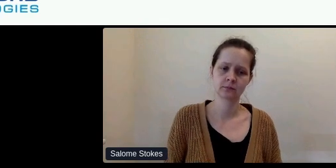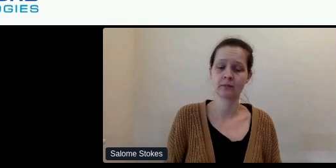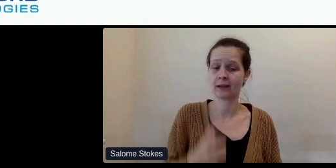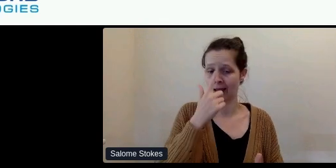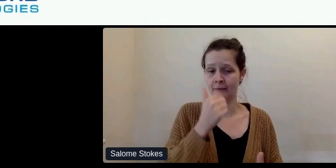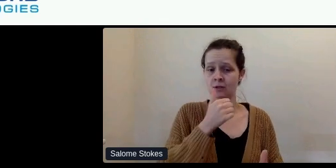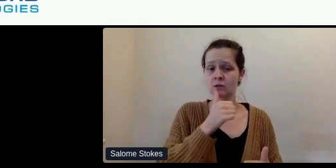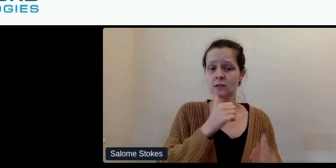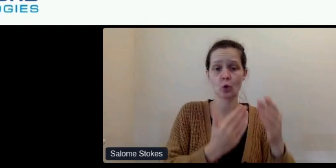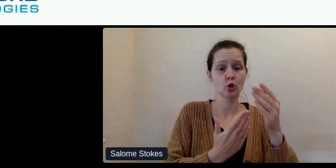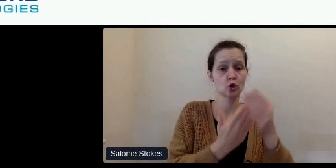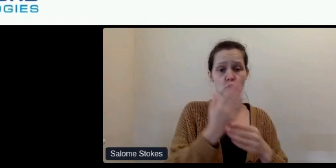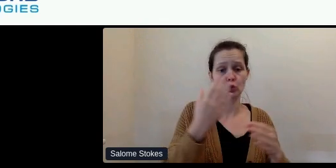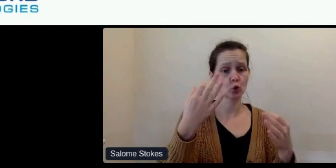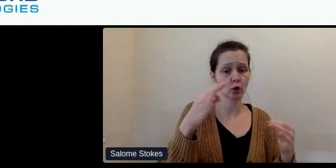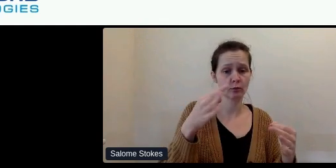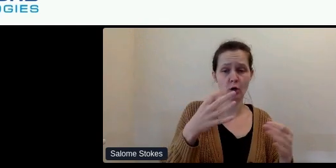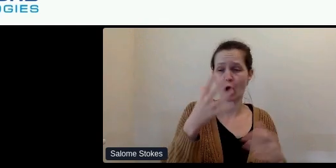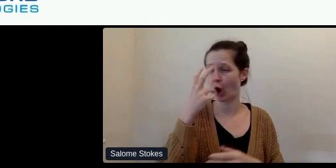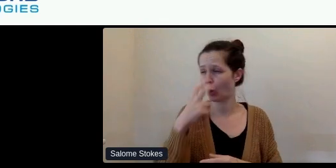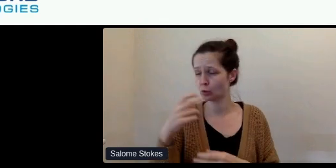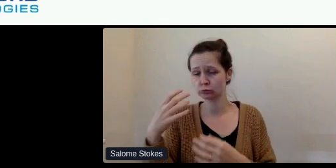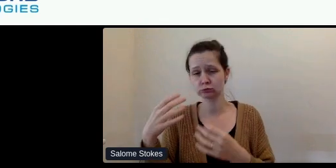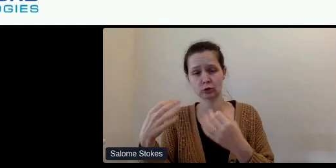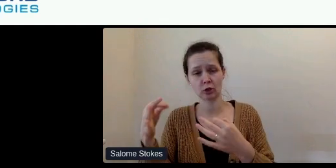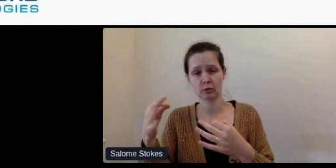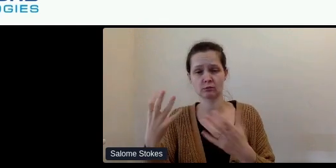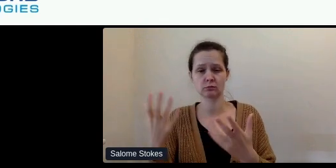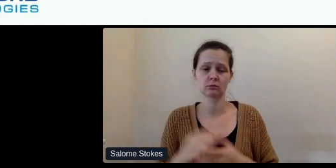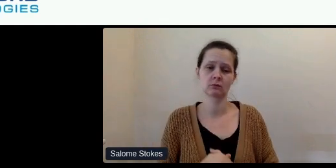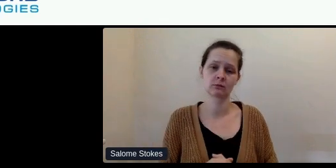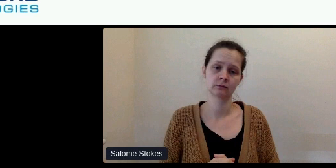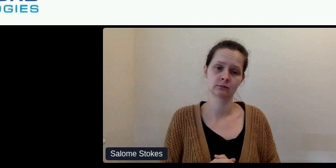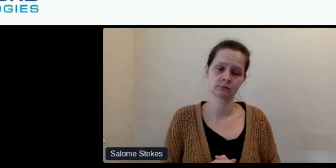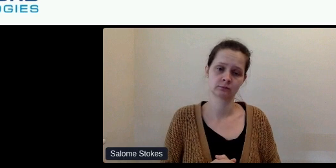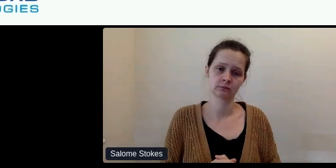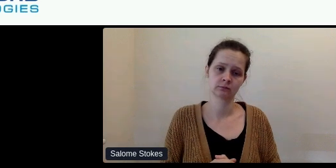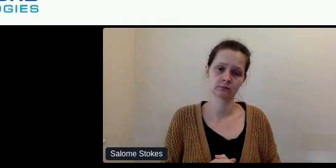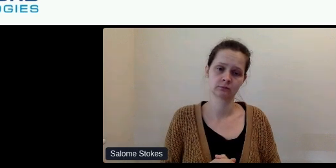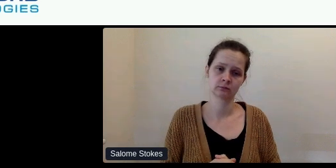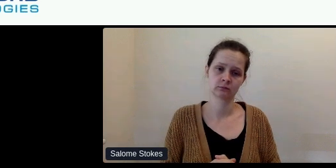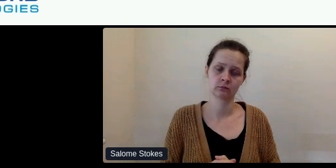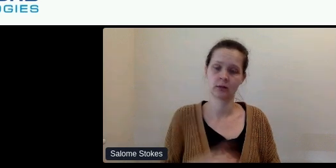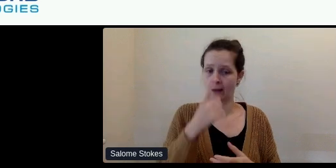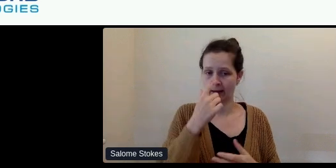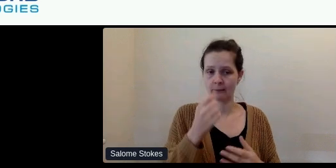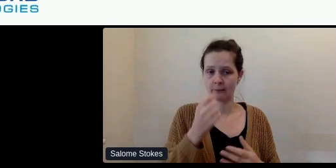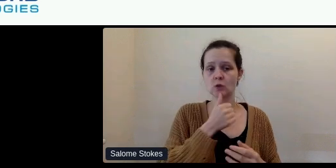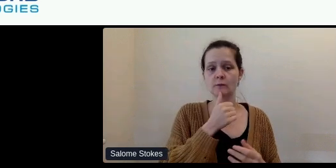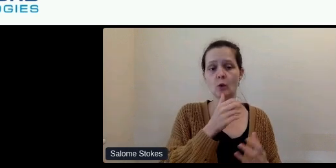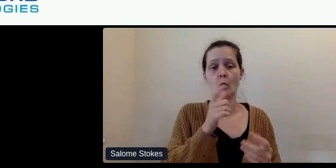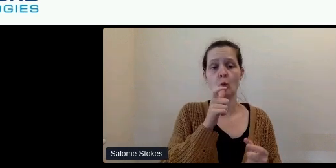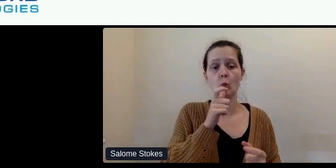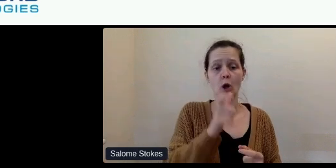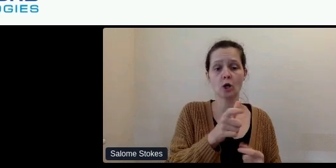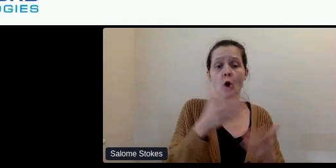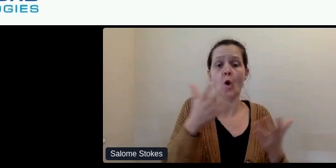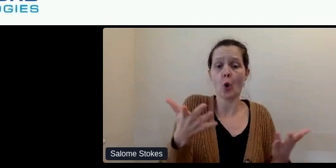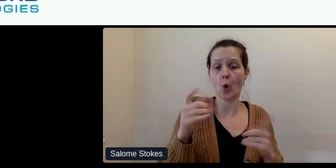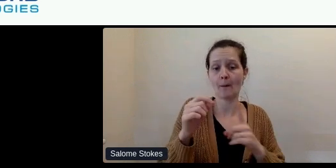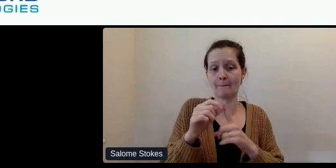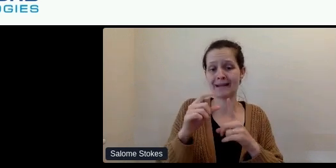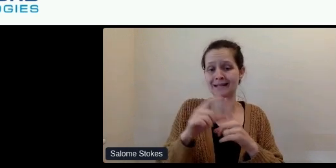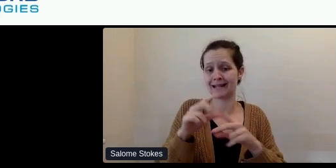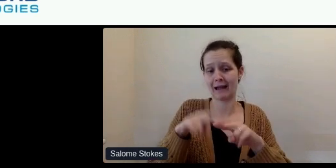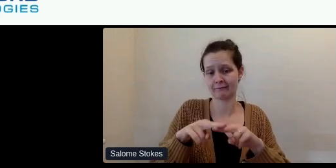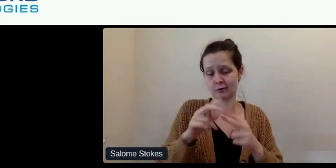existing documents. It can create both accessible Word and accessible PDF. So there are two outputs. You